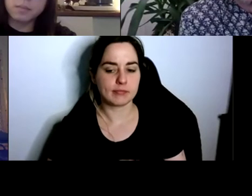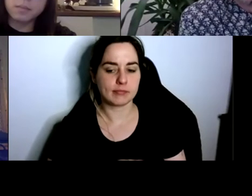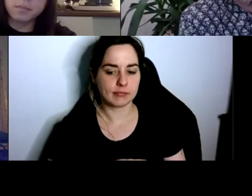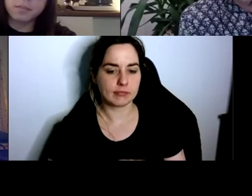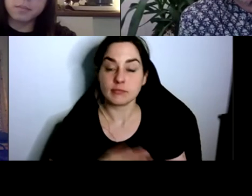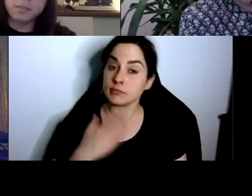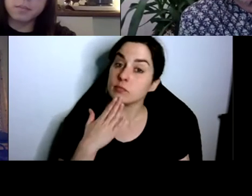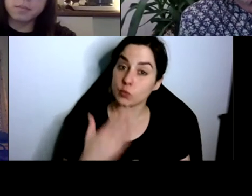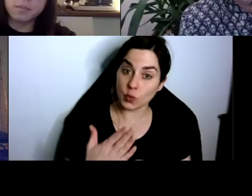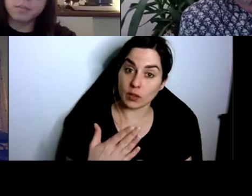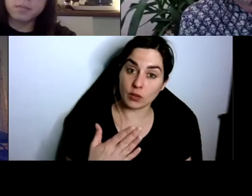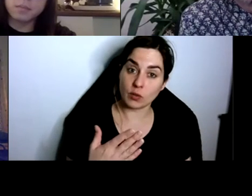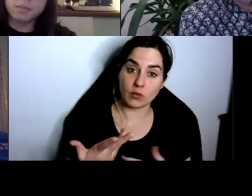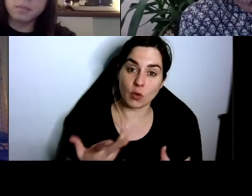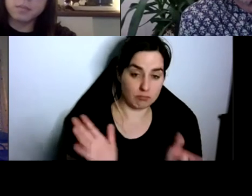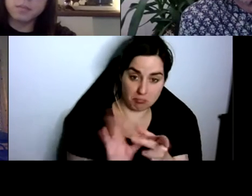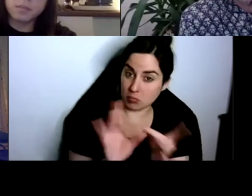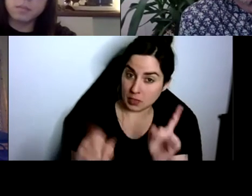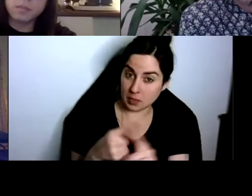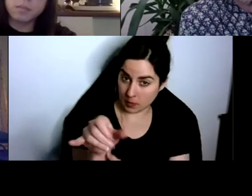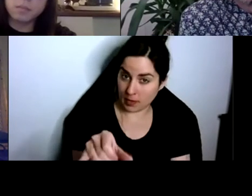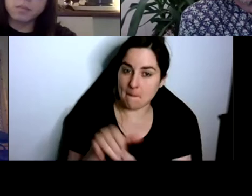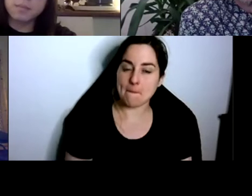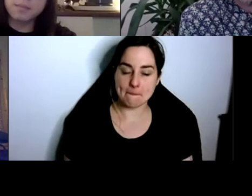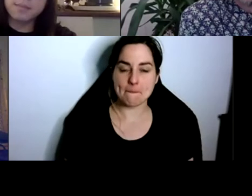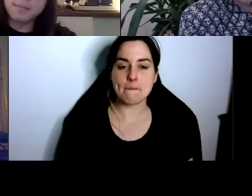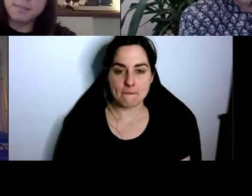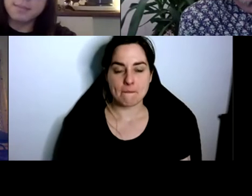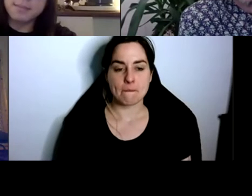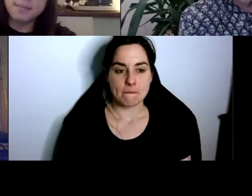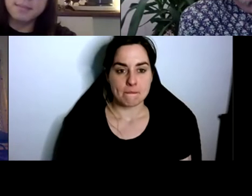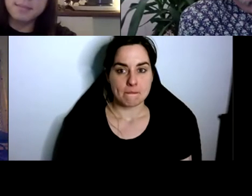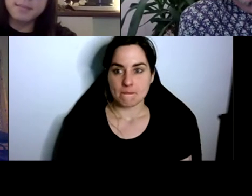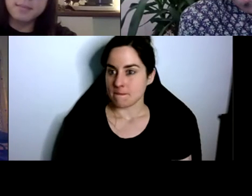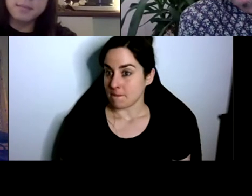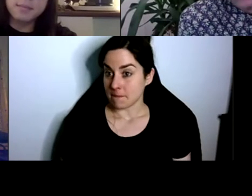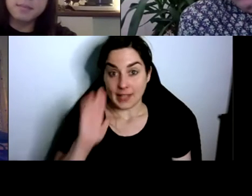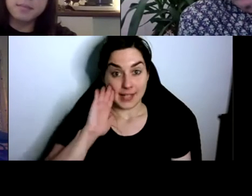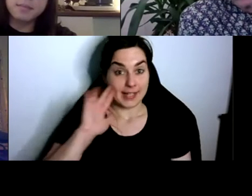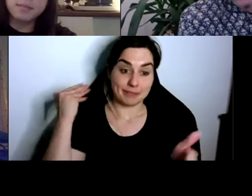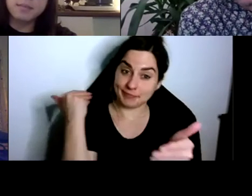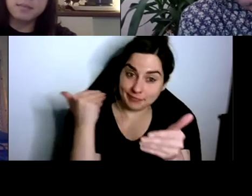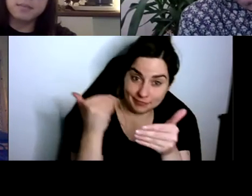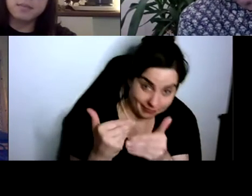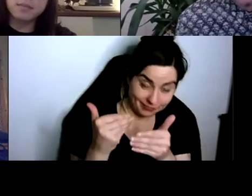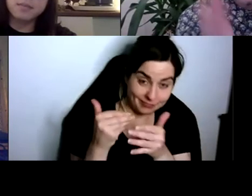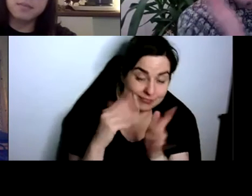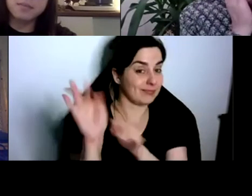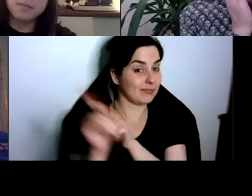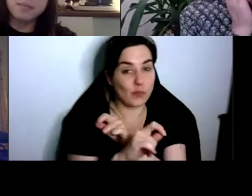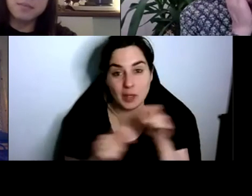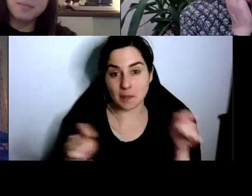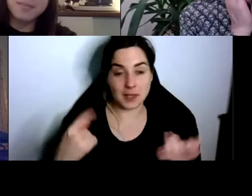bringing those considerations to the fore. We are reaching the end of the conversation and sort of